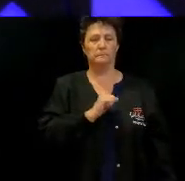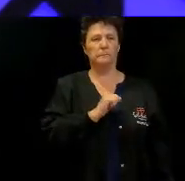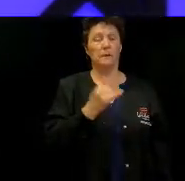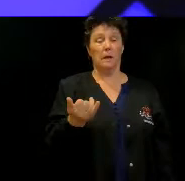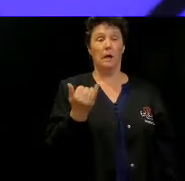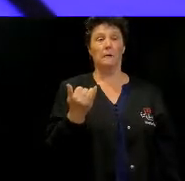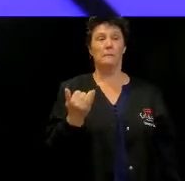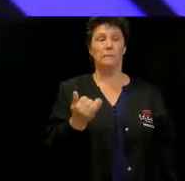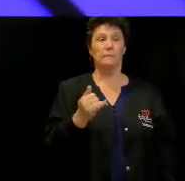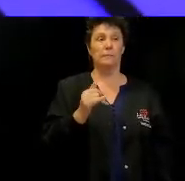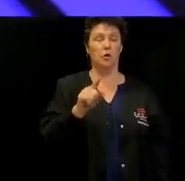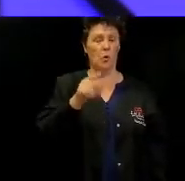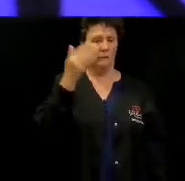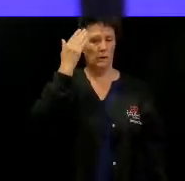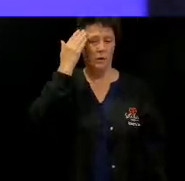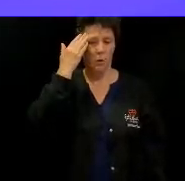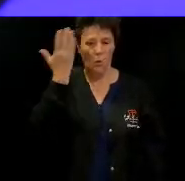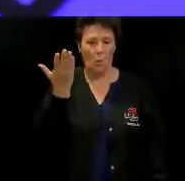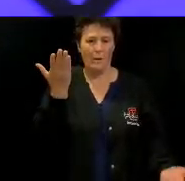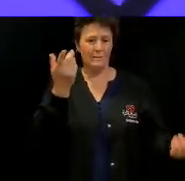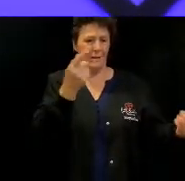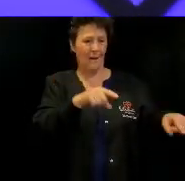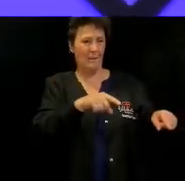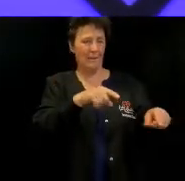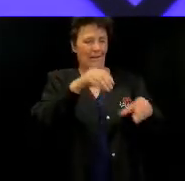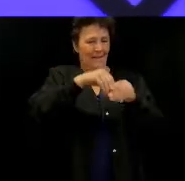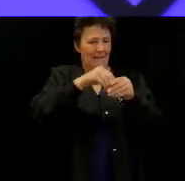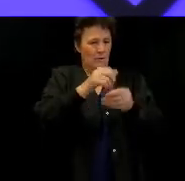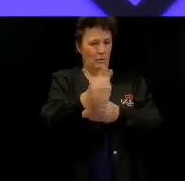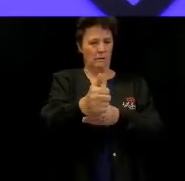you got to be aware of what's going on in you.